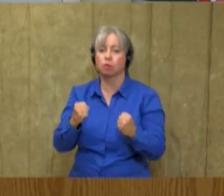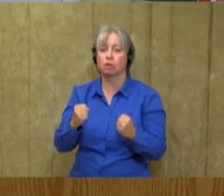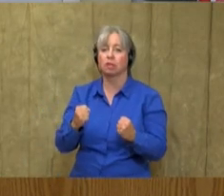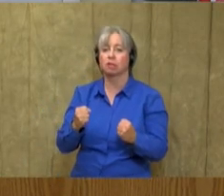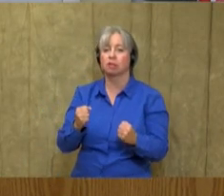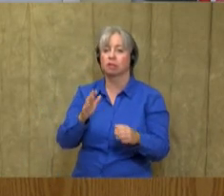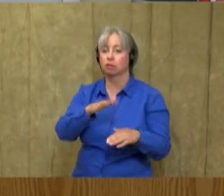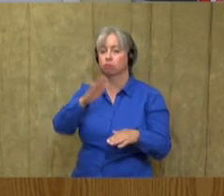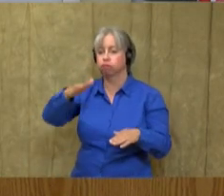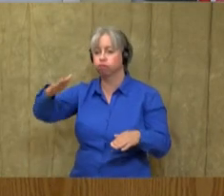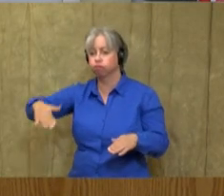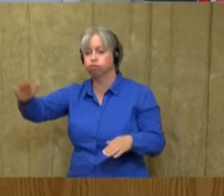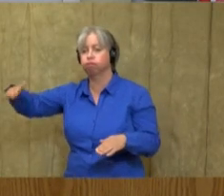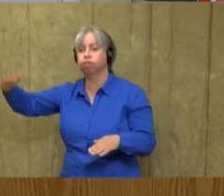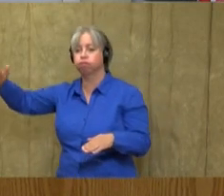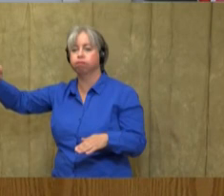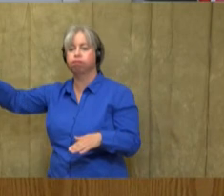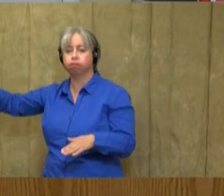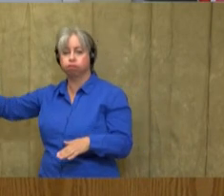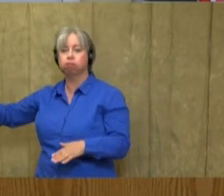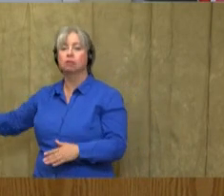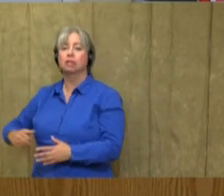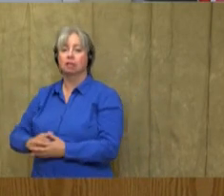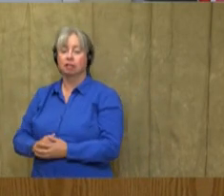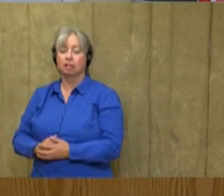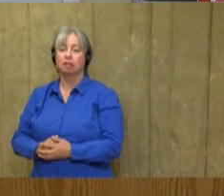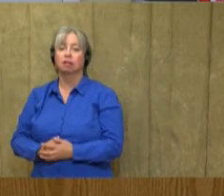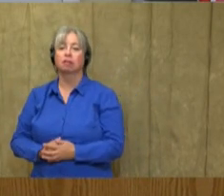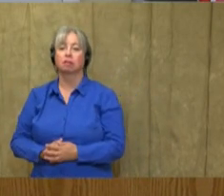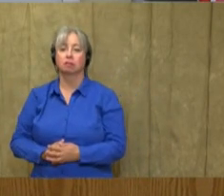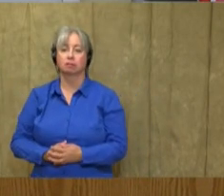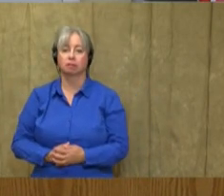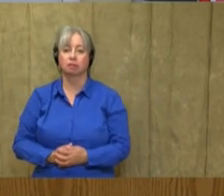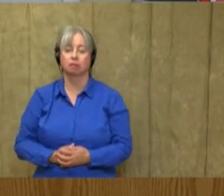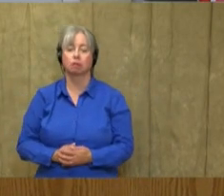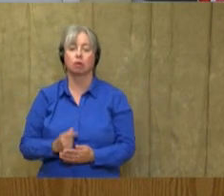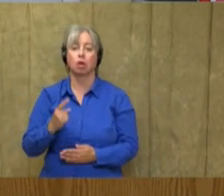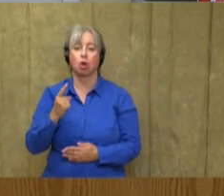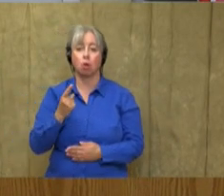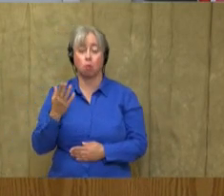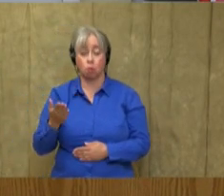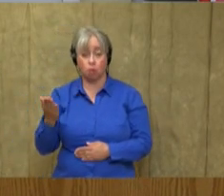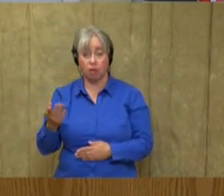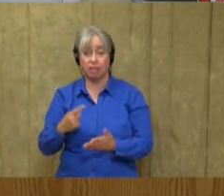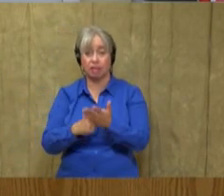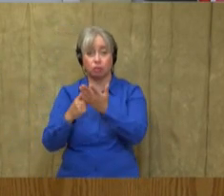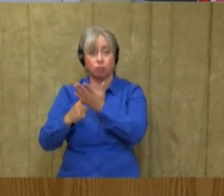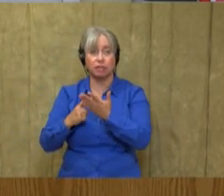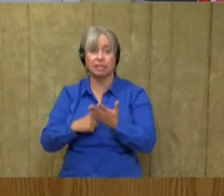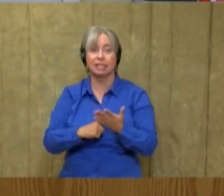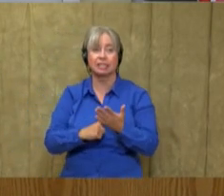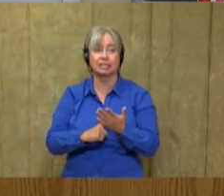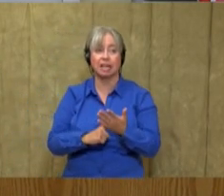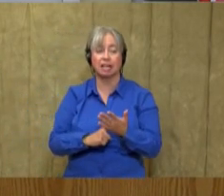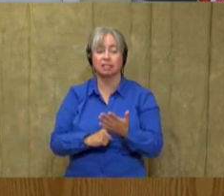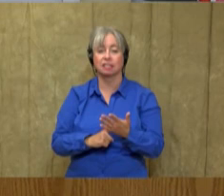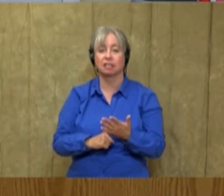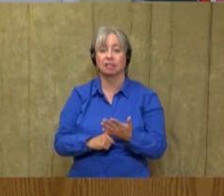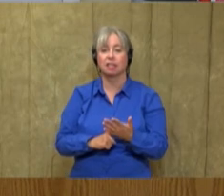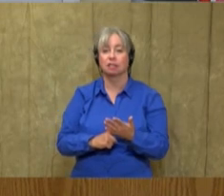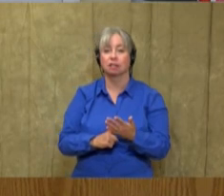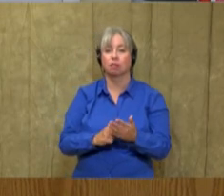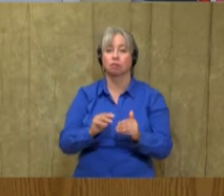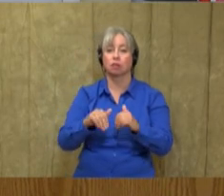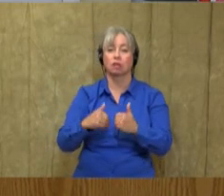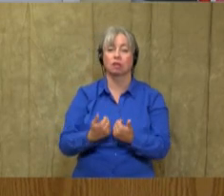And then the particles reacted appropriately. So one of the things we talked about when we talked about properties of waves, we talked about how